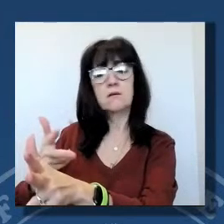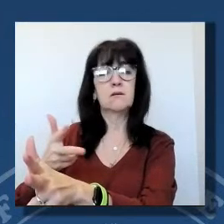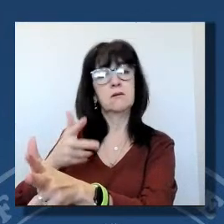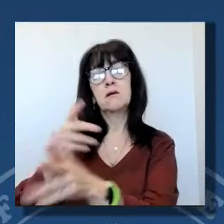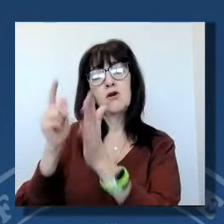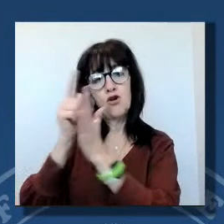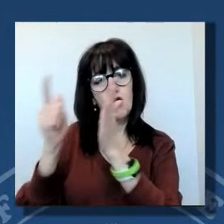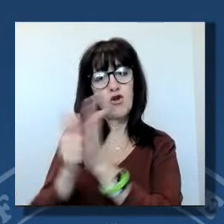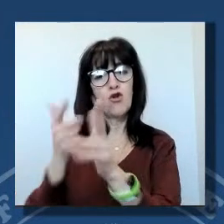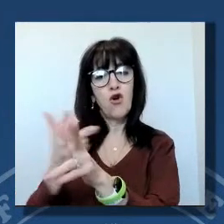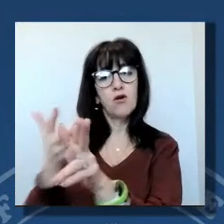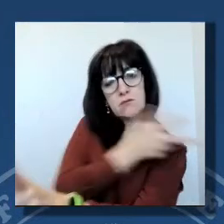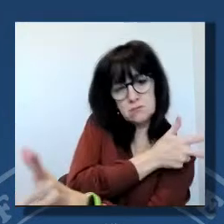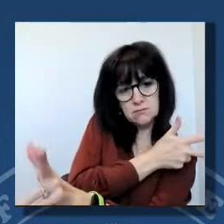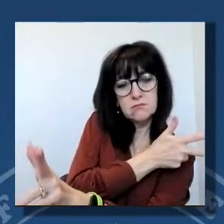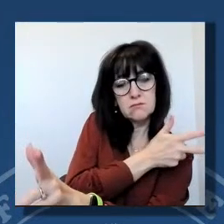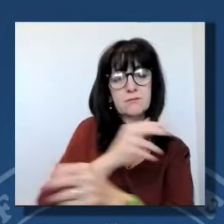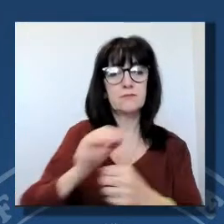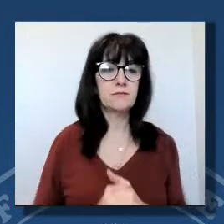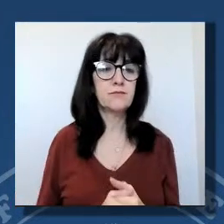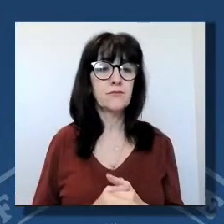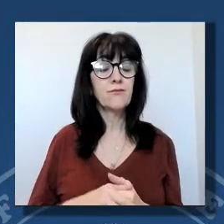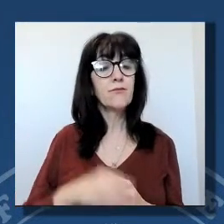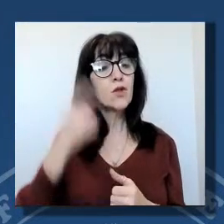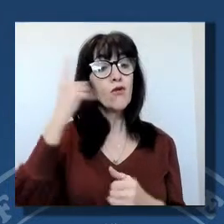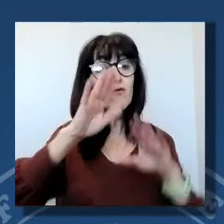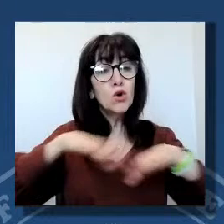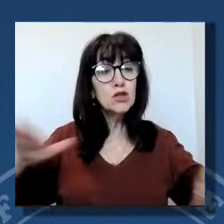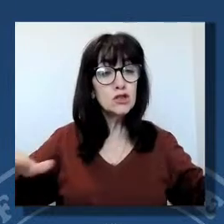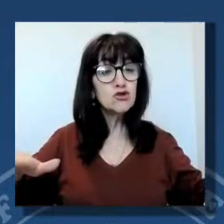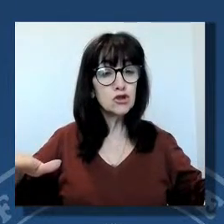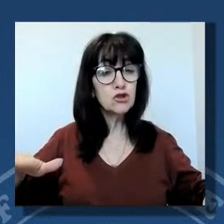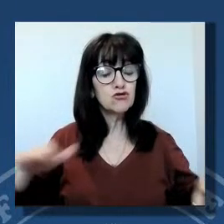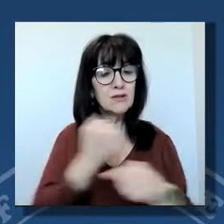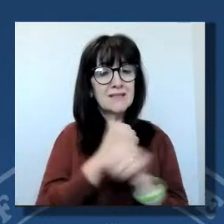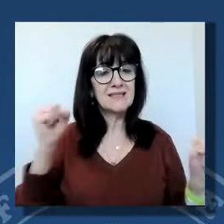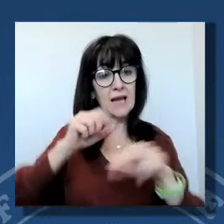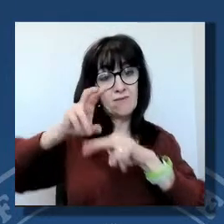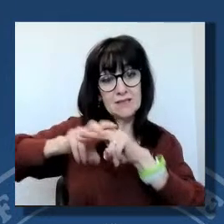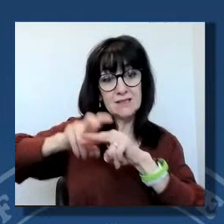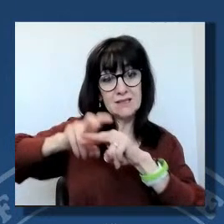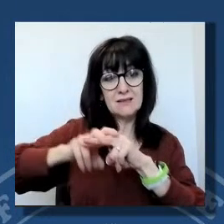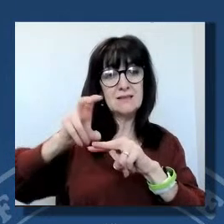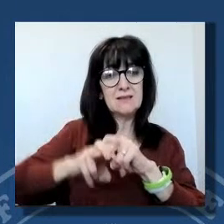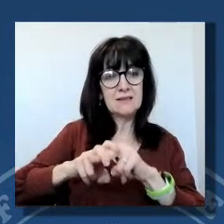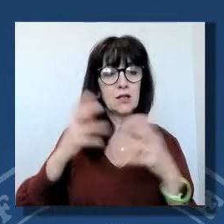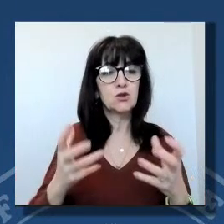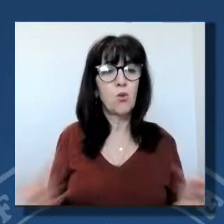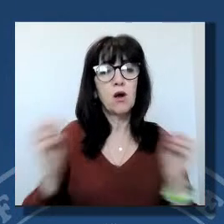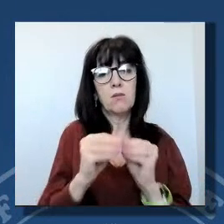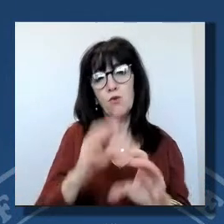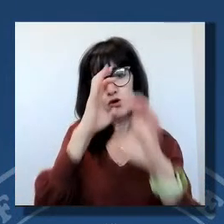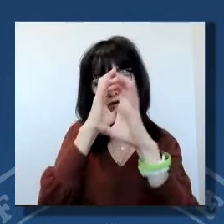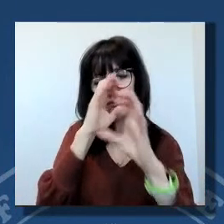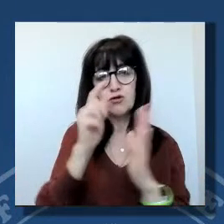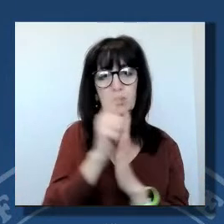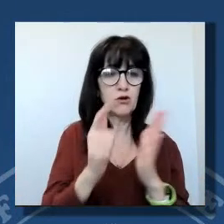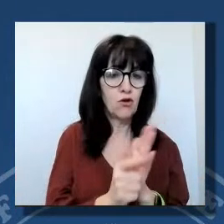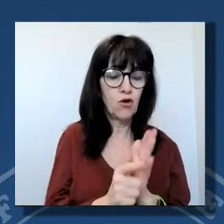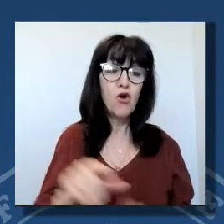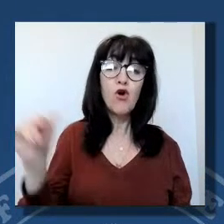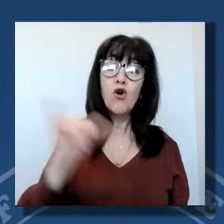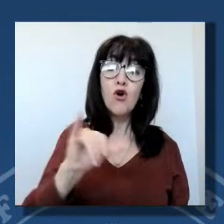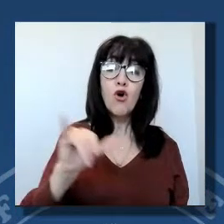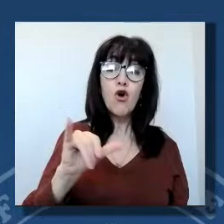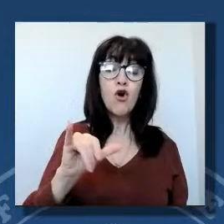seat requirements to add more specific requirements for young children, and enhancing lighting on our snow removal equipment to make our trucks and crews